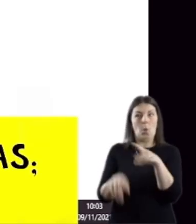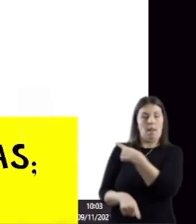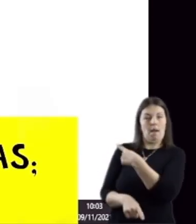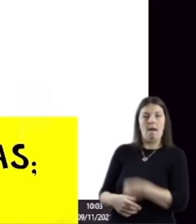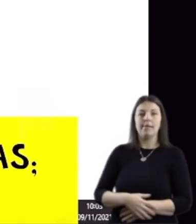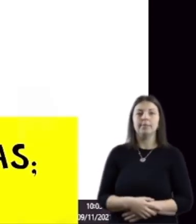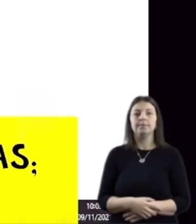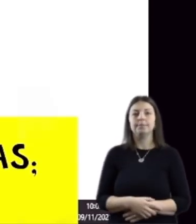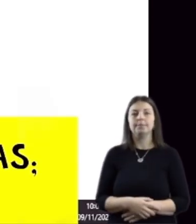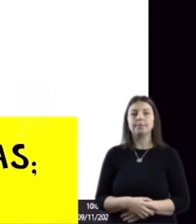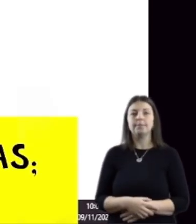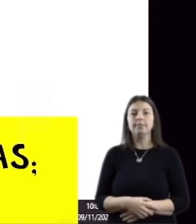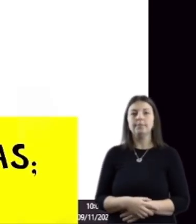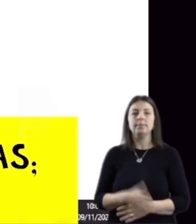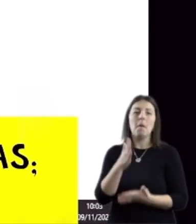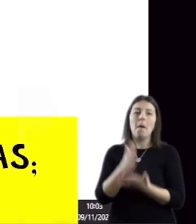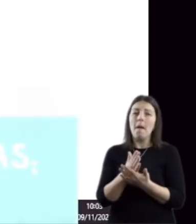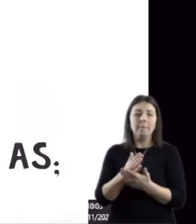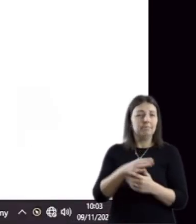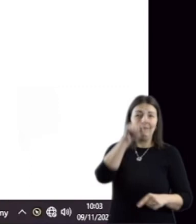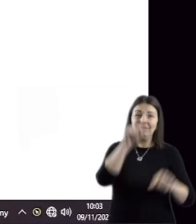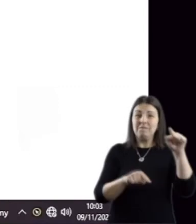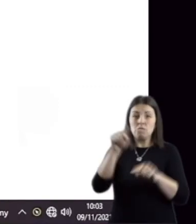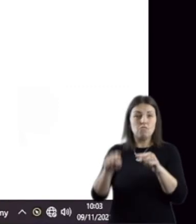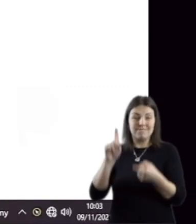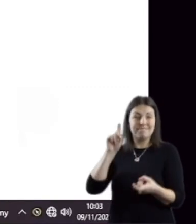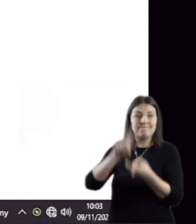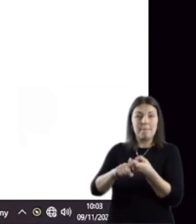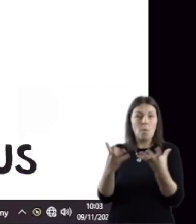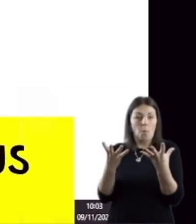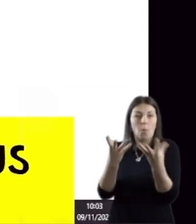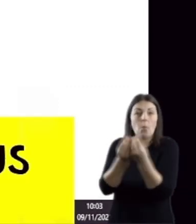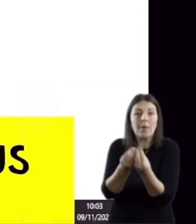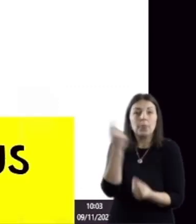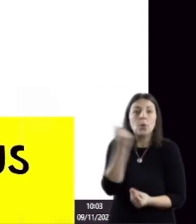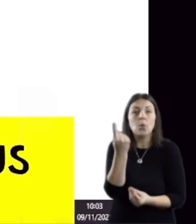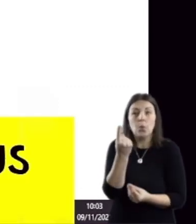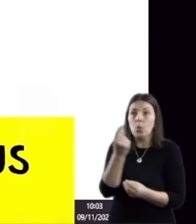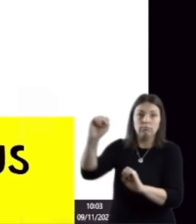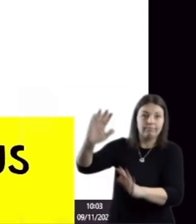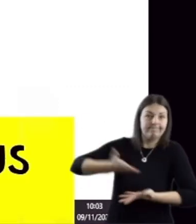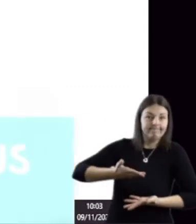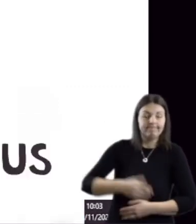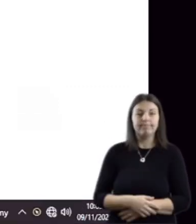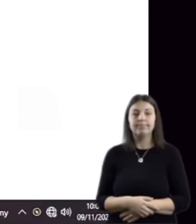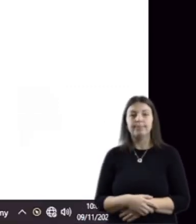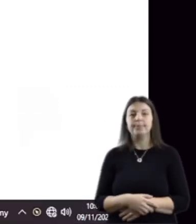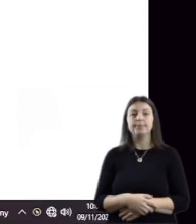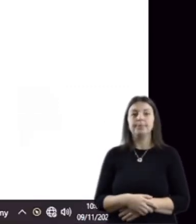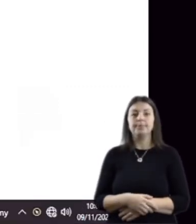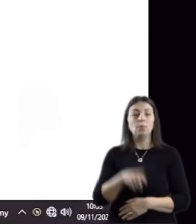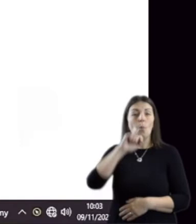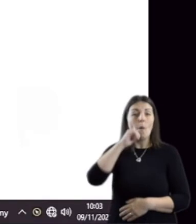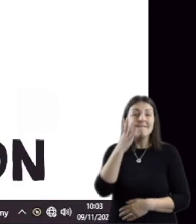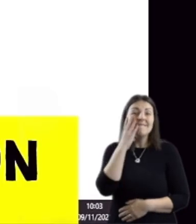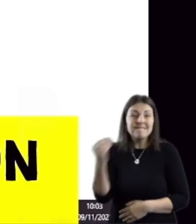This is what your router's home page might look like. They do vary depending on who you are with. You will find settings